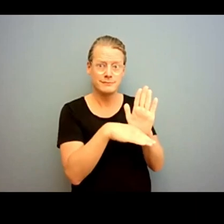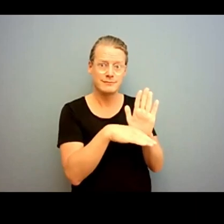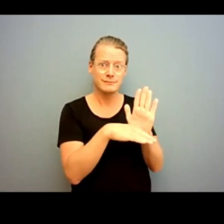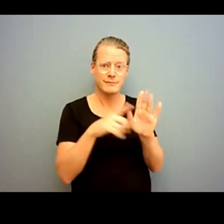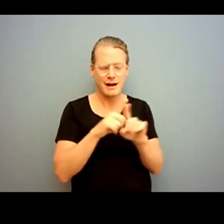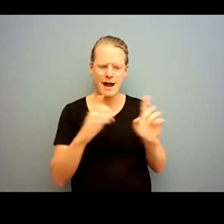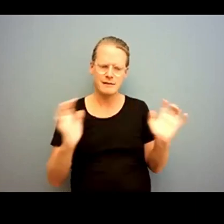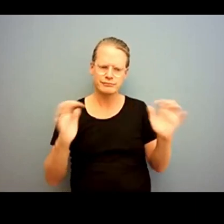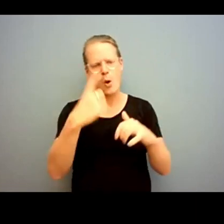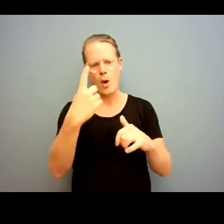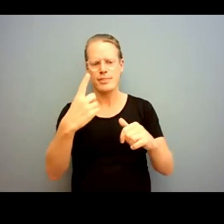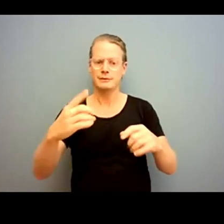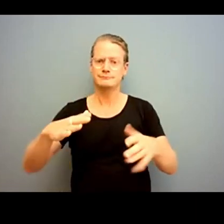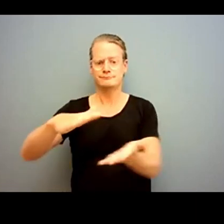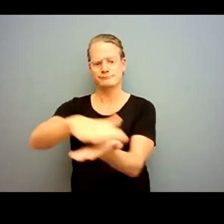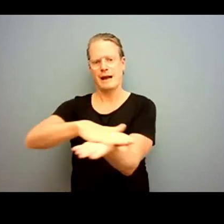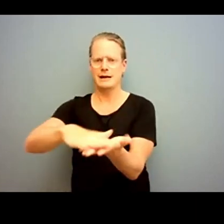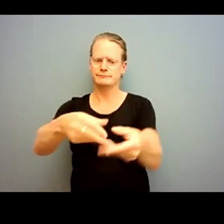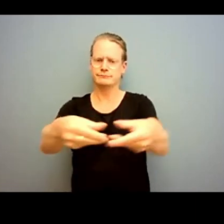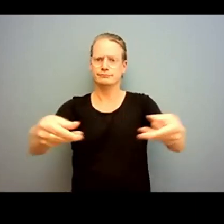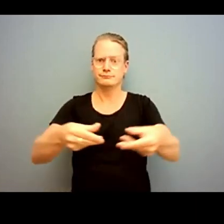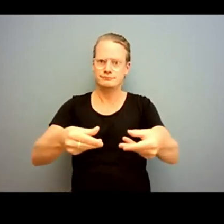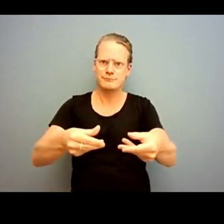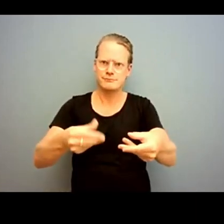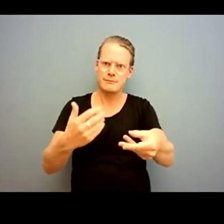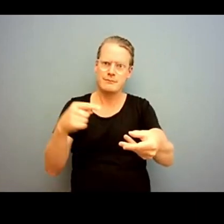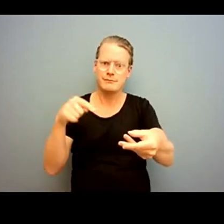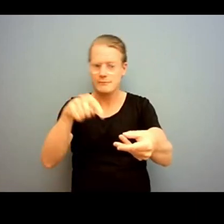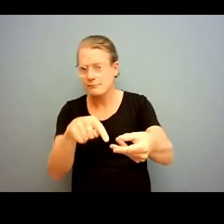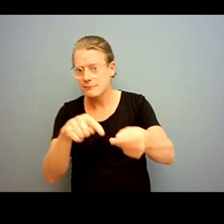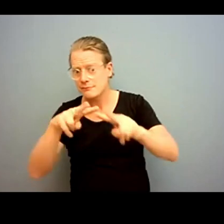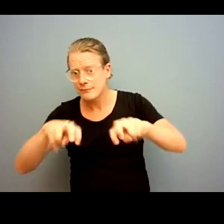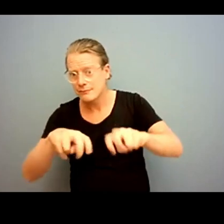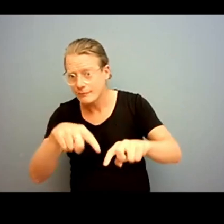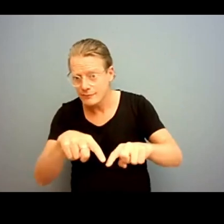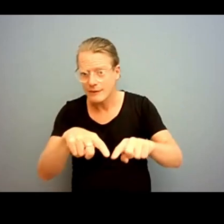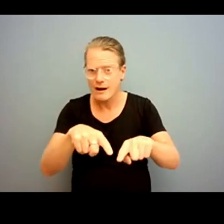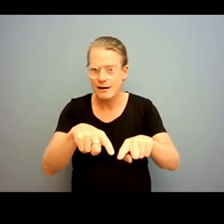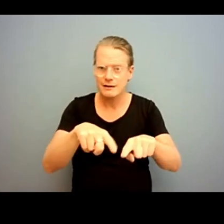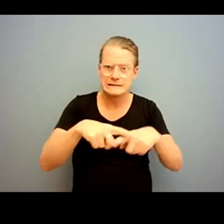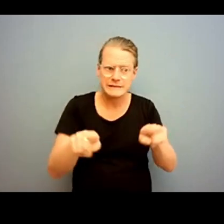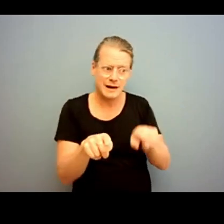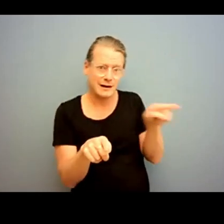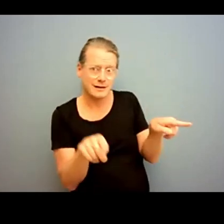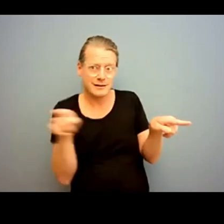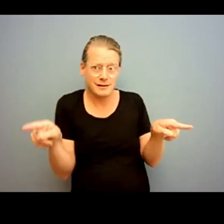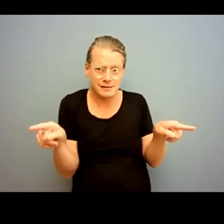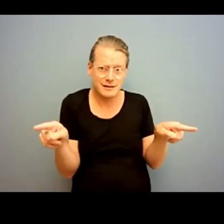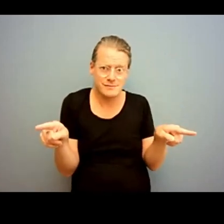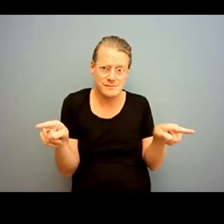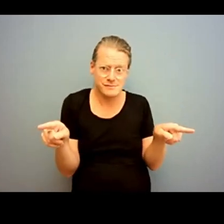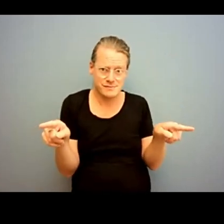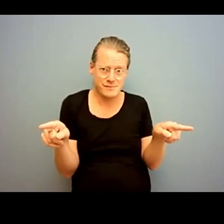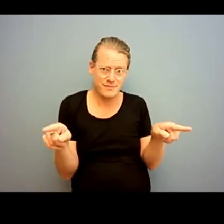is treated equally relative to another group. That tends to be a reactive process, one